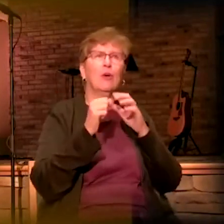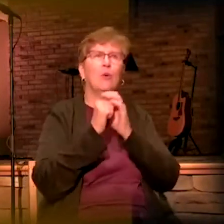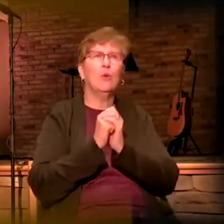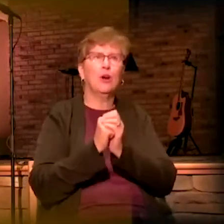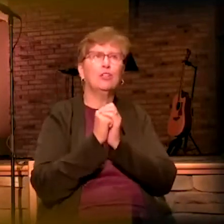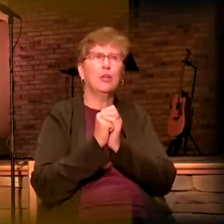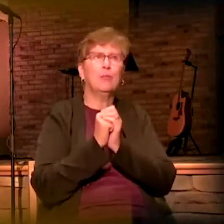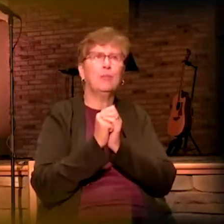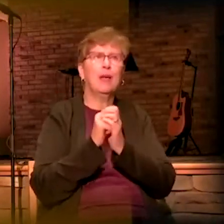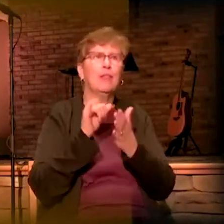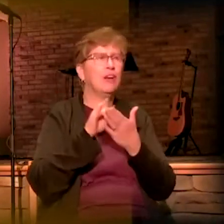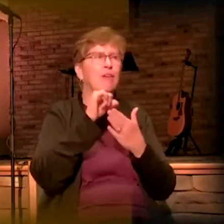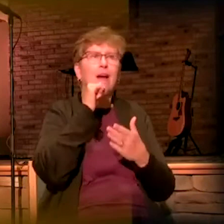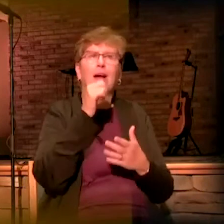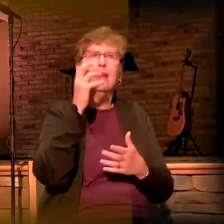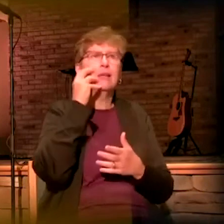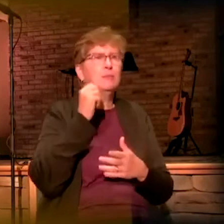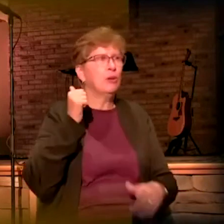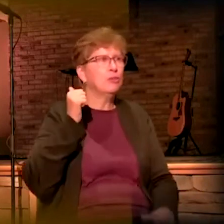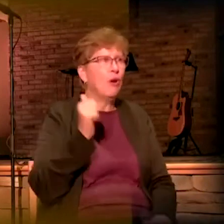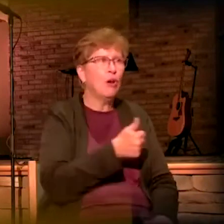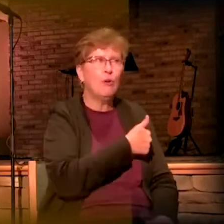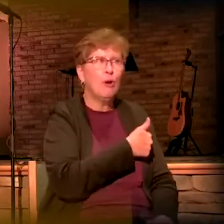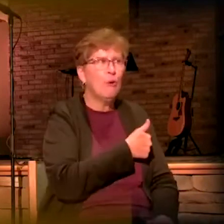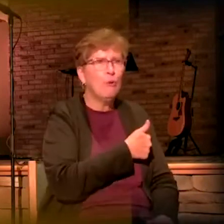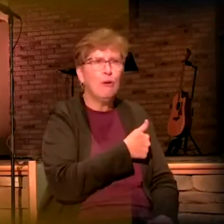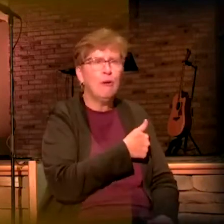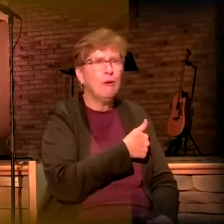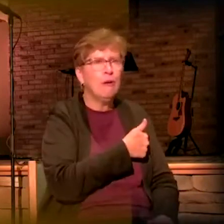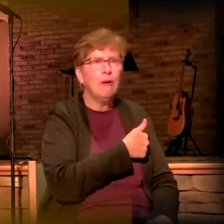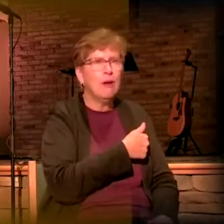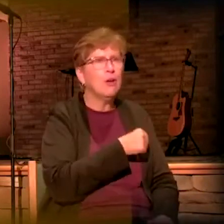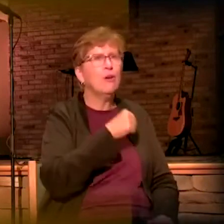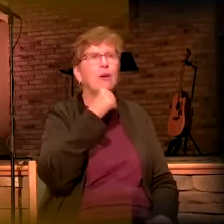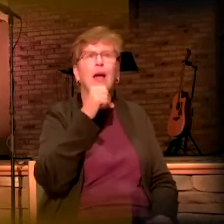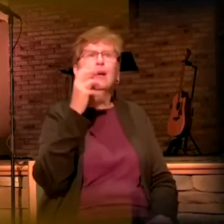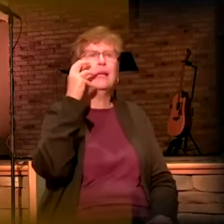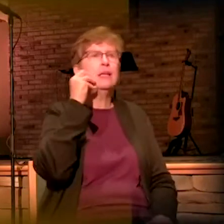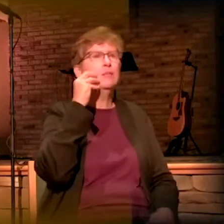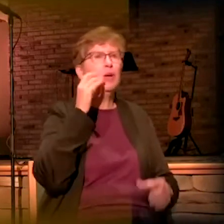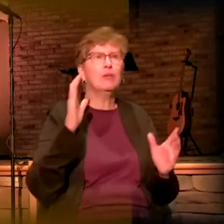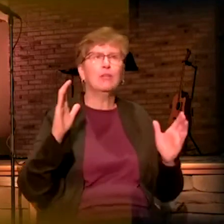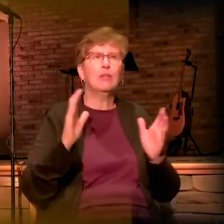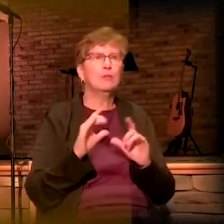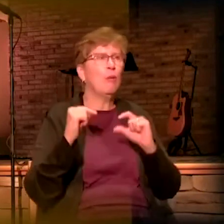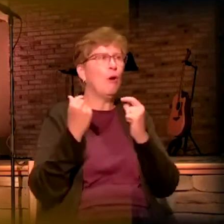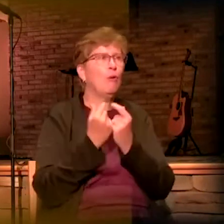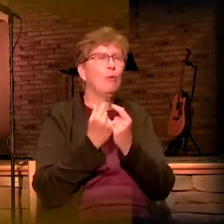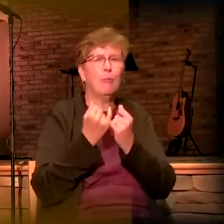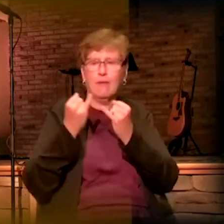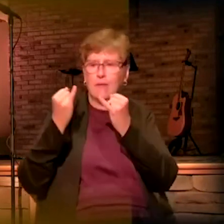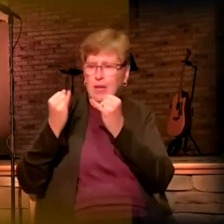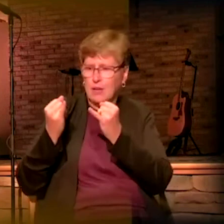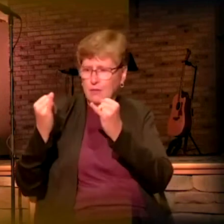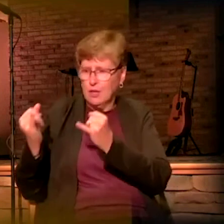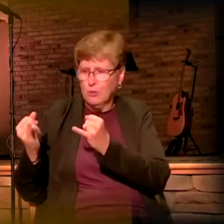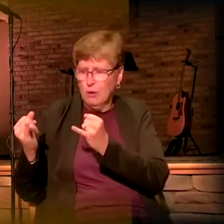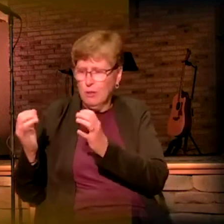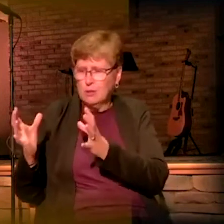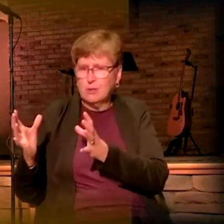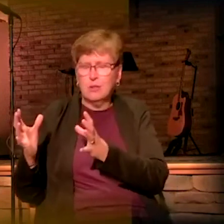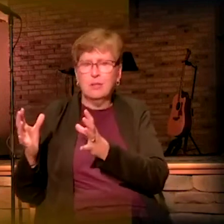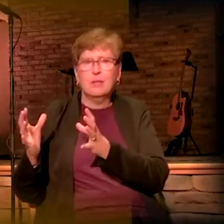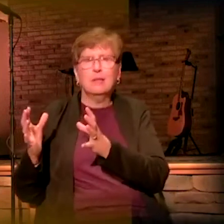that you're not going to experience on your own. And you're not going to experience in a small group of individuals.